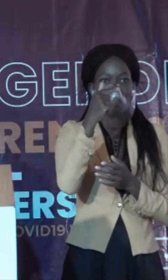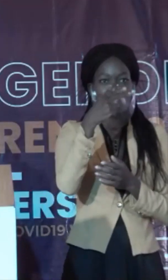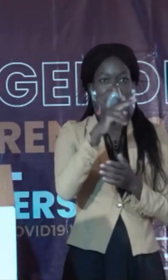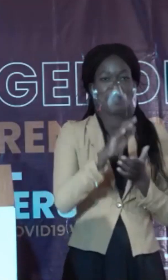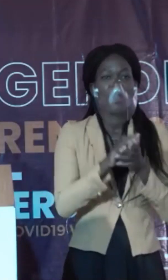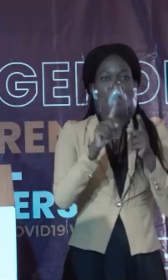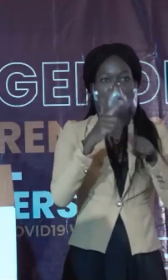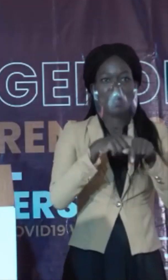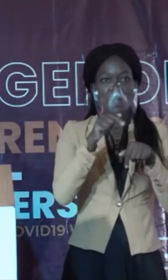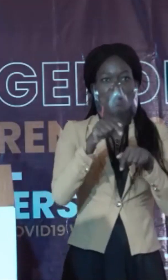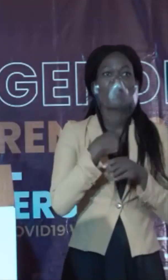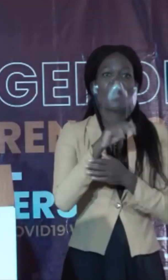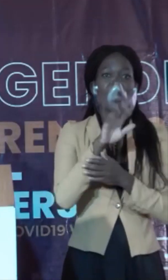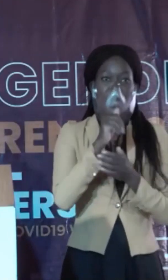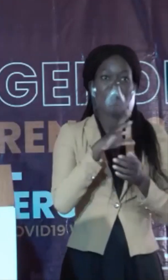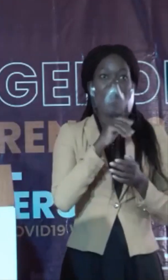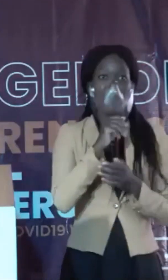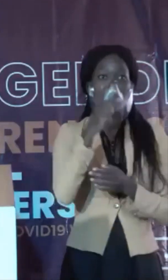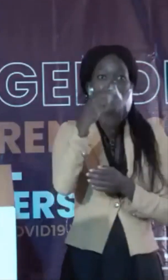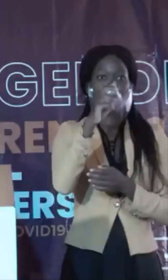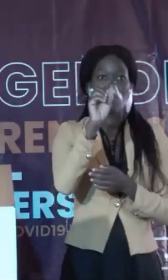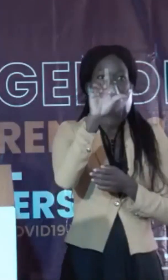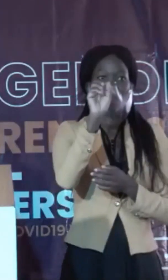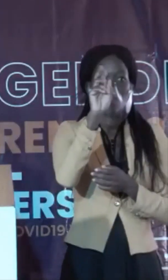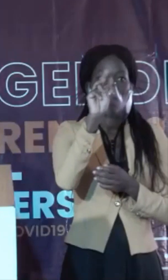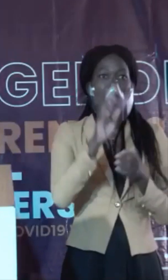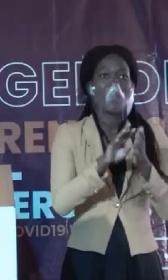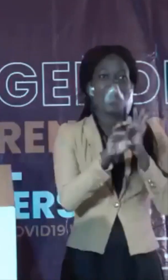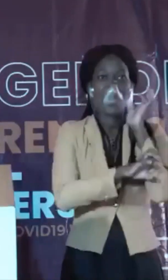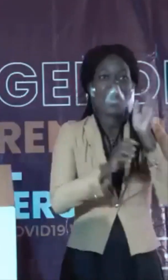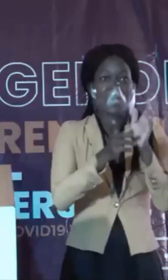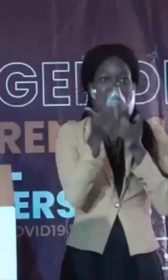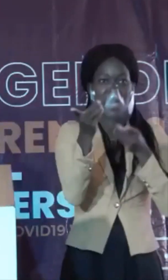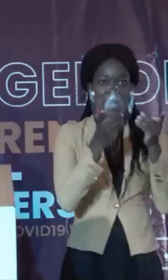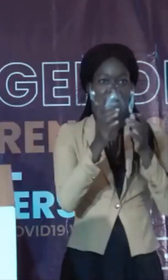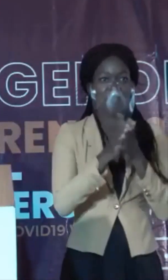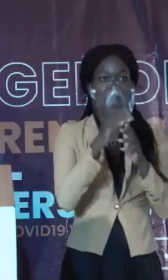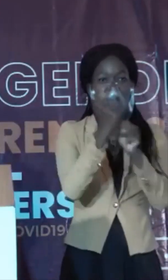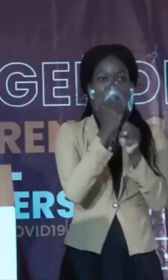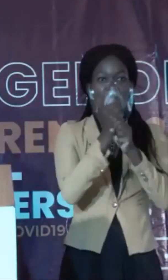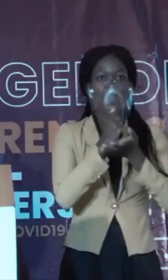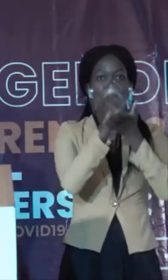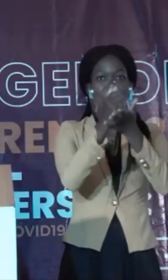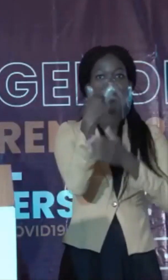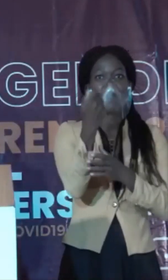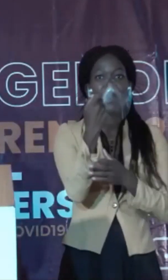Mr. Asan Golowa, who is the Country Director for Action Aid Malawi.